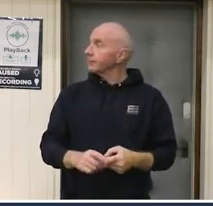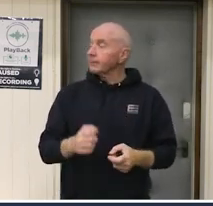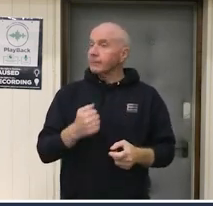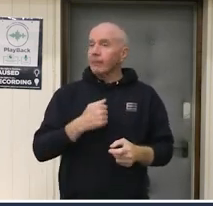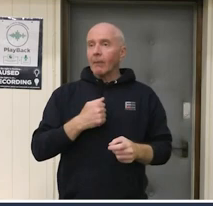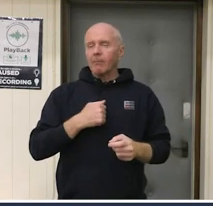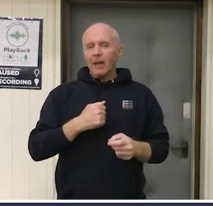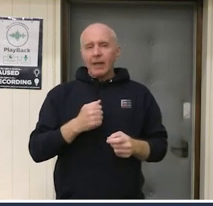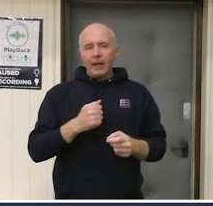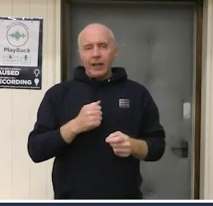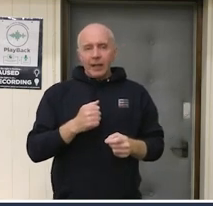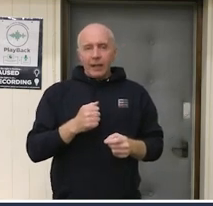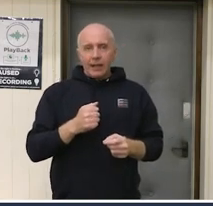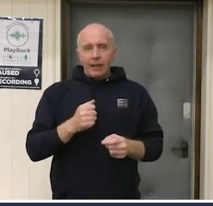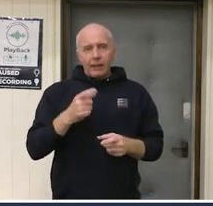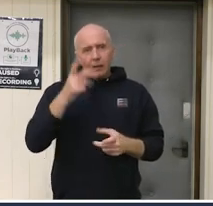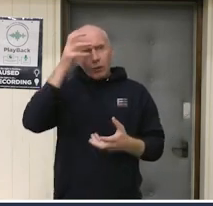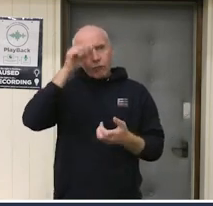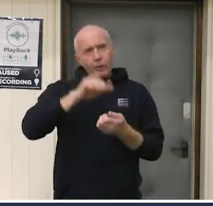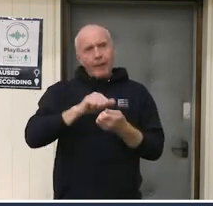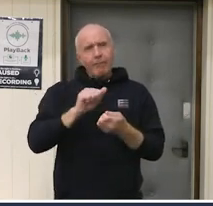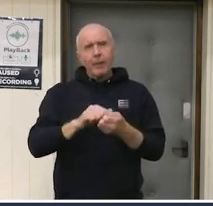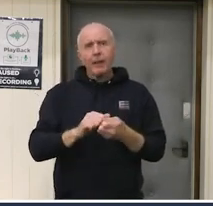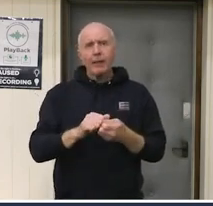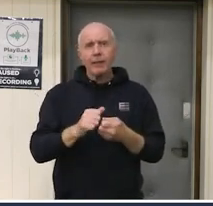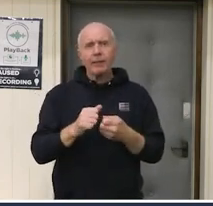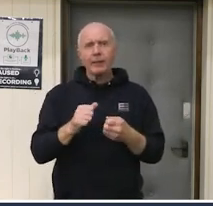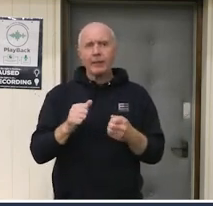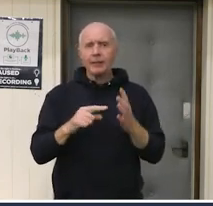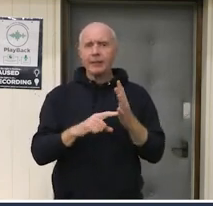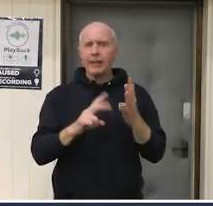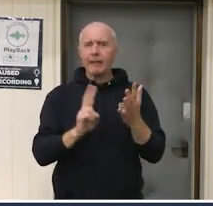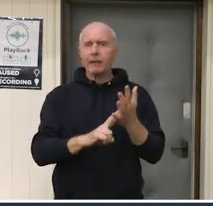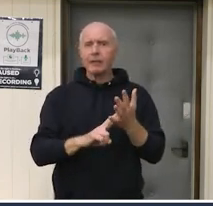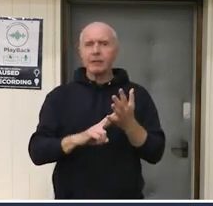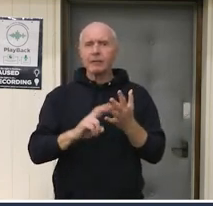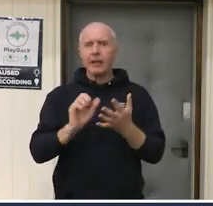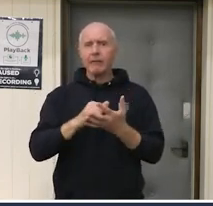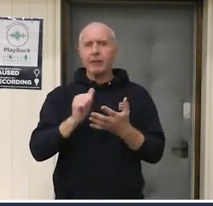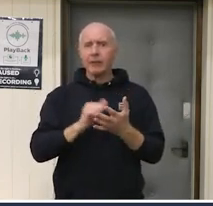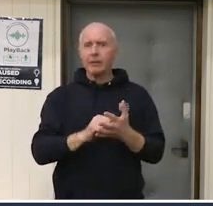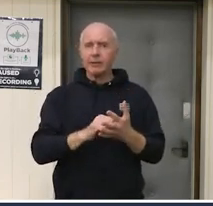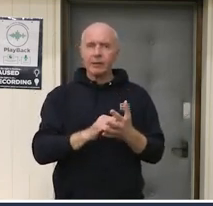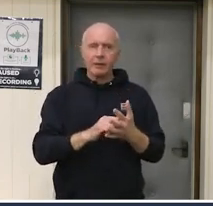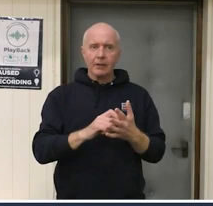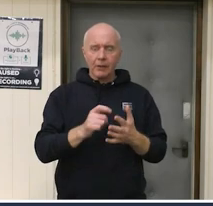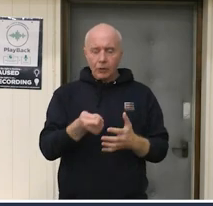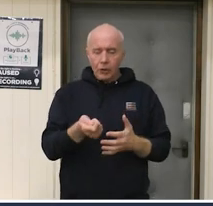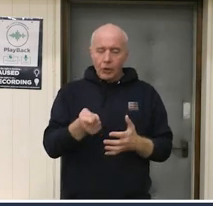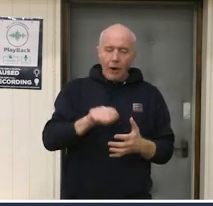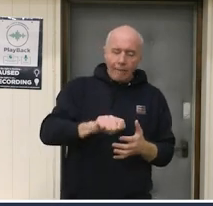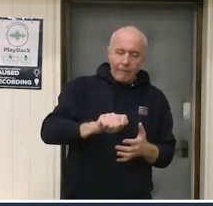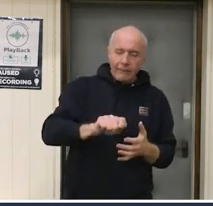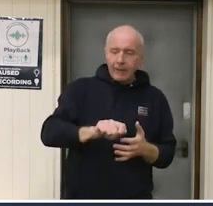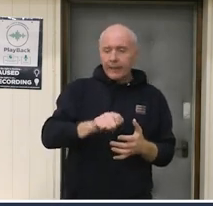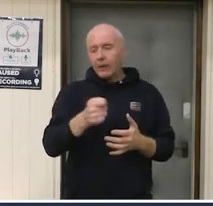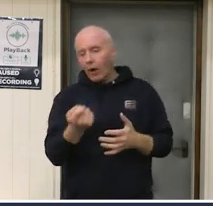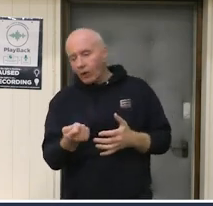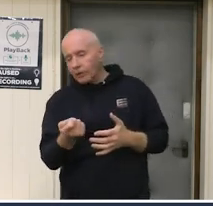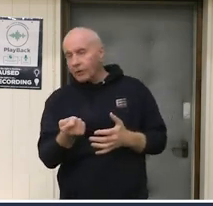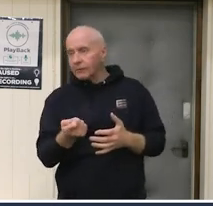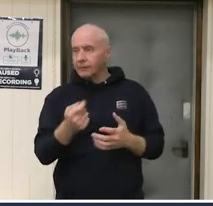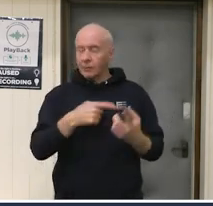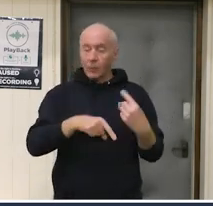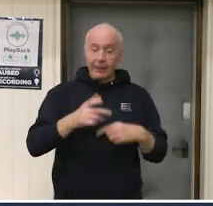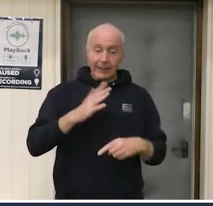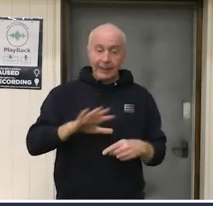alienate young people in the audience, but if you remember the creature comforts adverts, right? Turn off and onable. We need energy on demand.